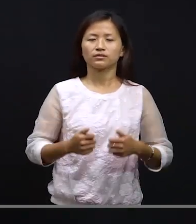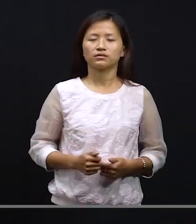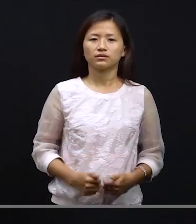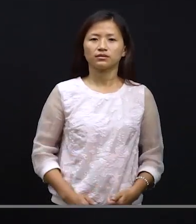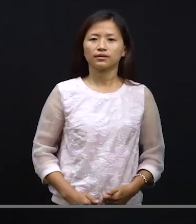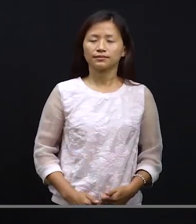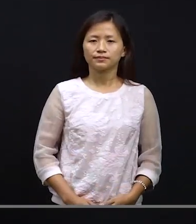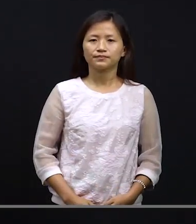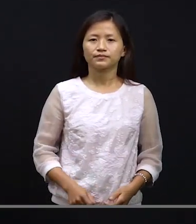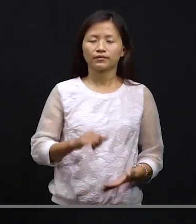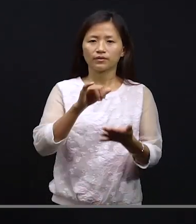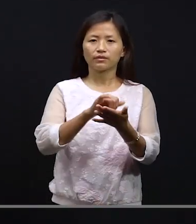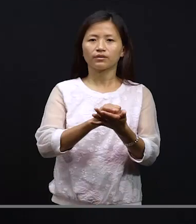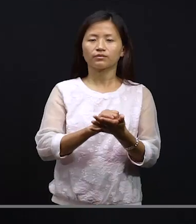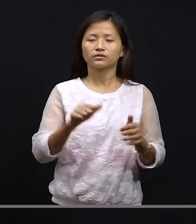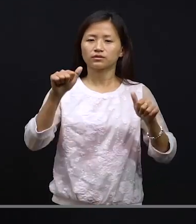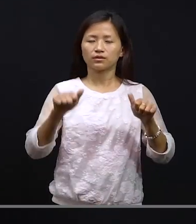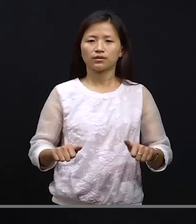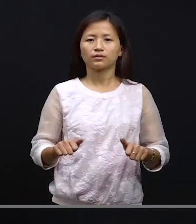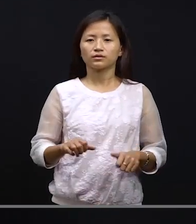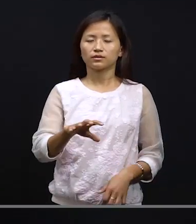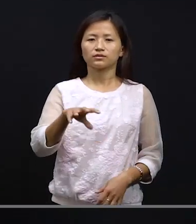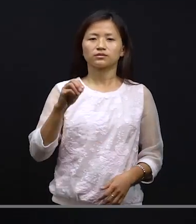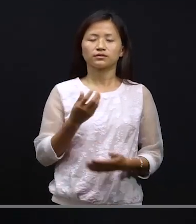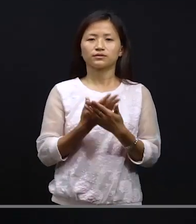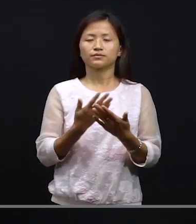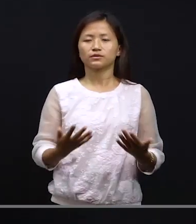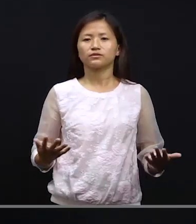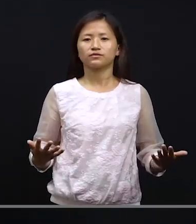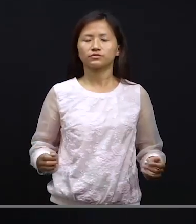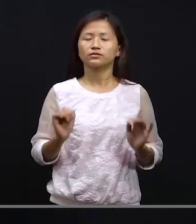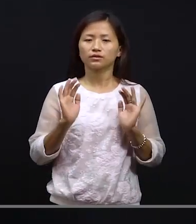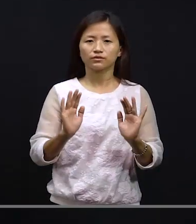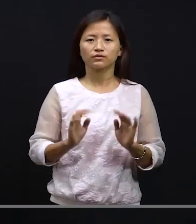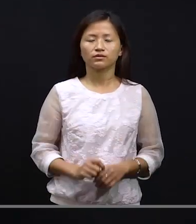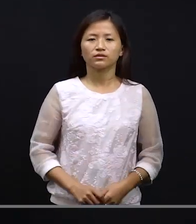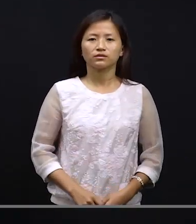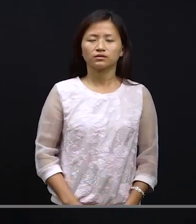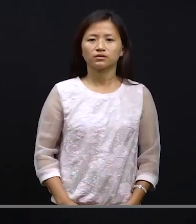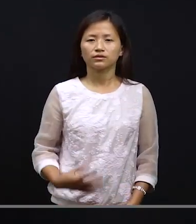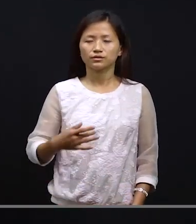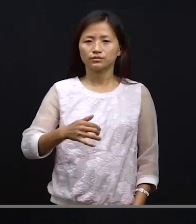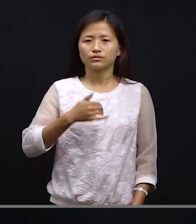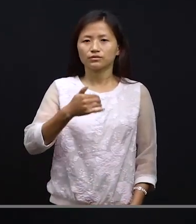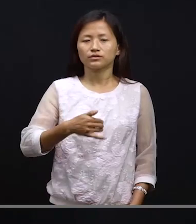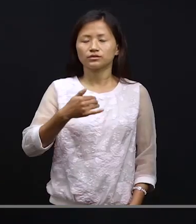last bargain that he was able to get something that he wanted to have and something that he wished to